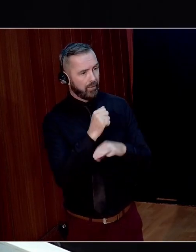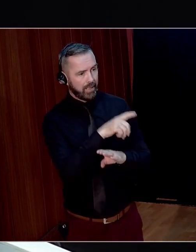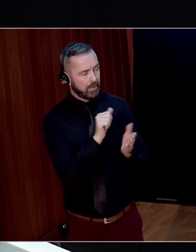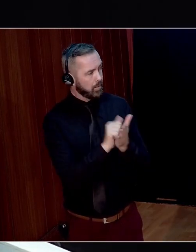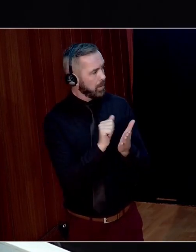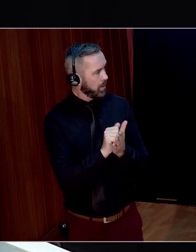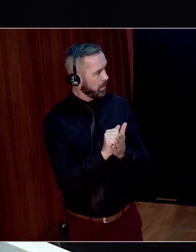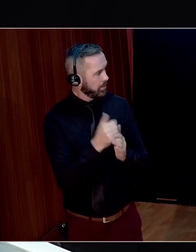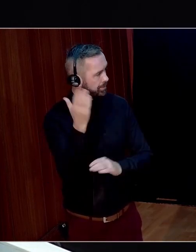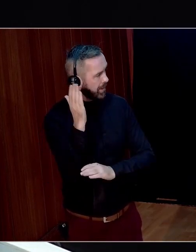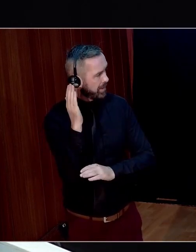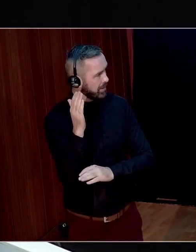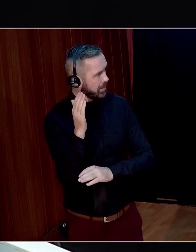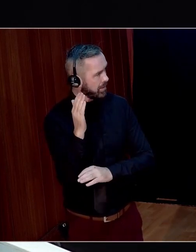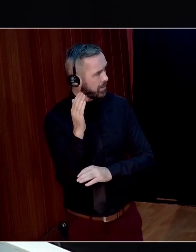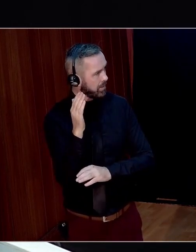his talk